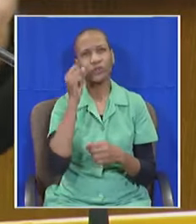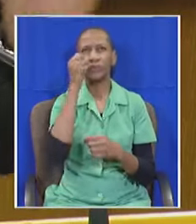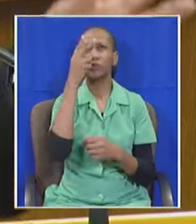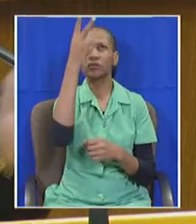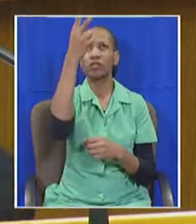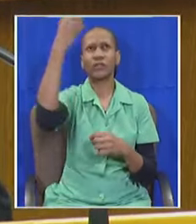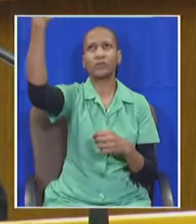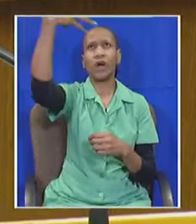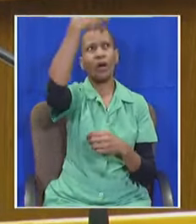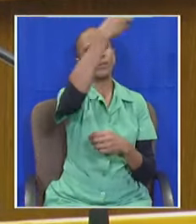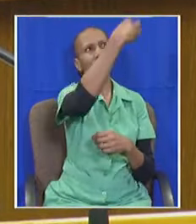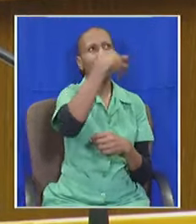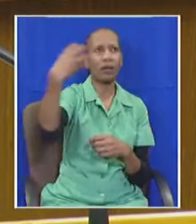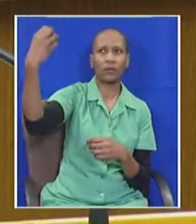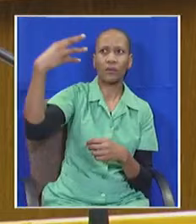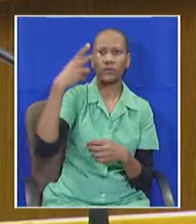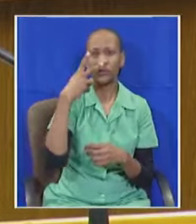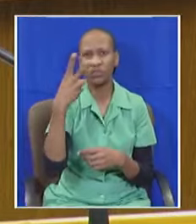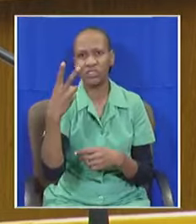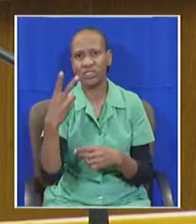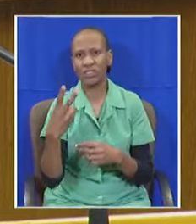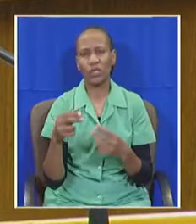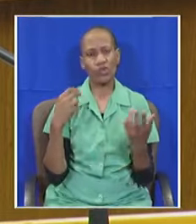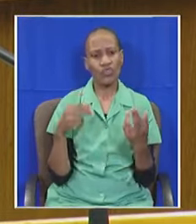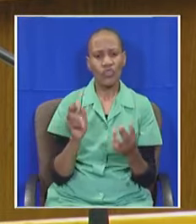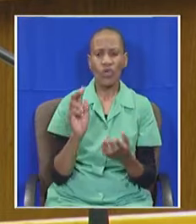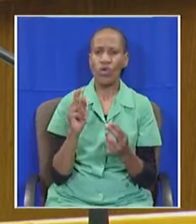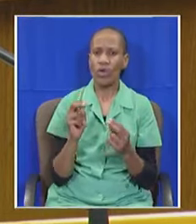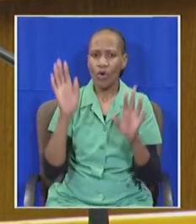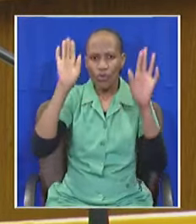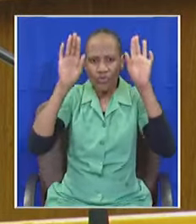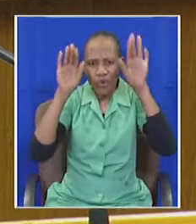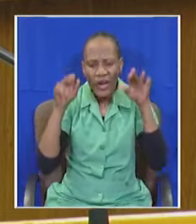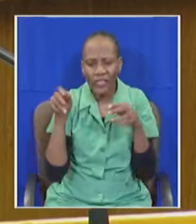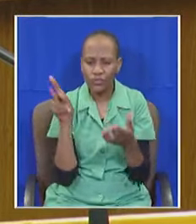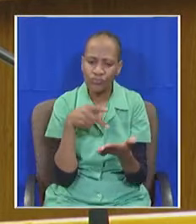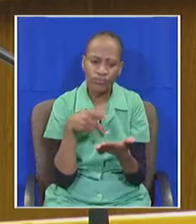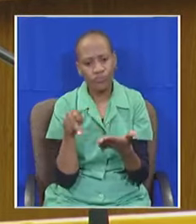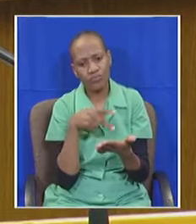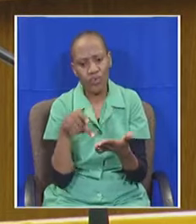etc., and the moon, and we even had nursery rhymes, but